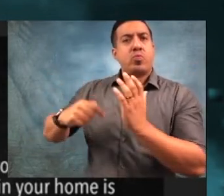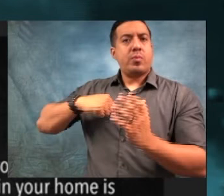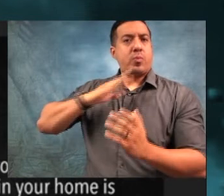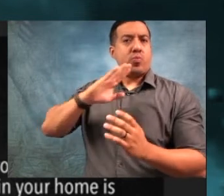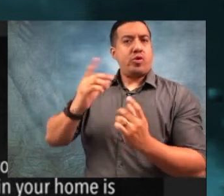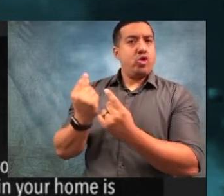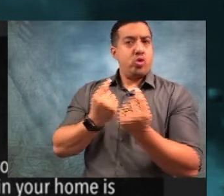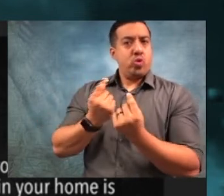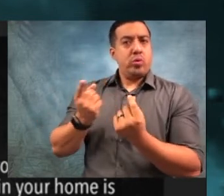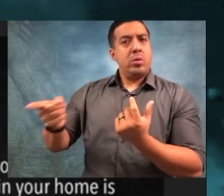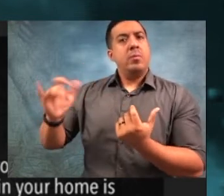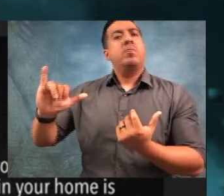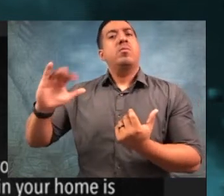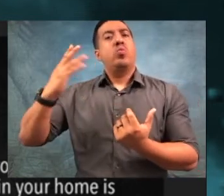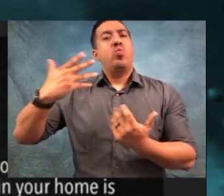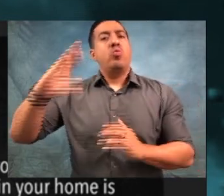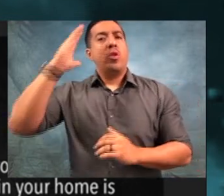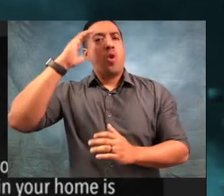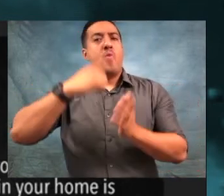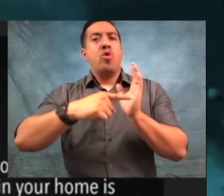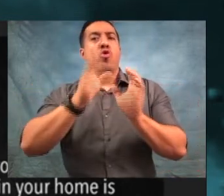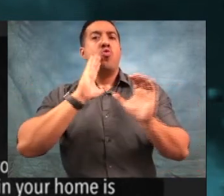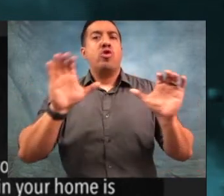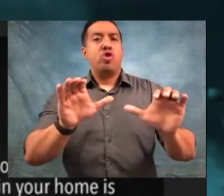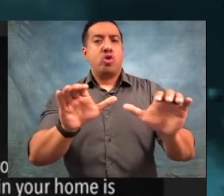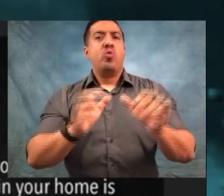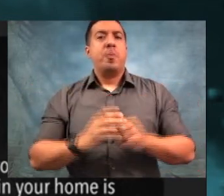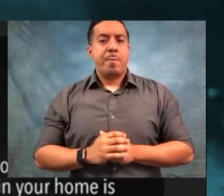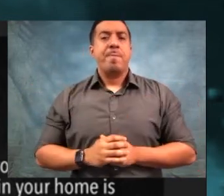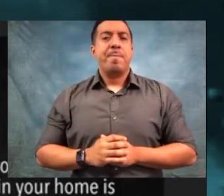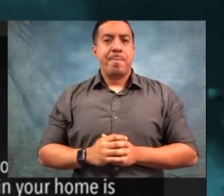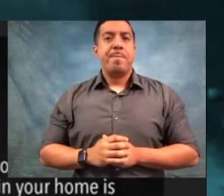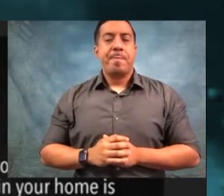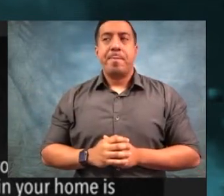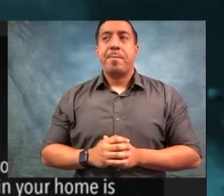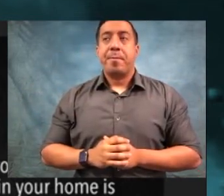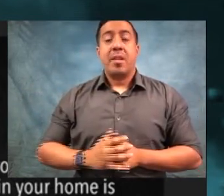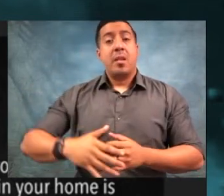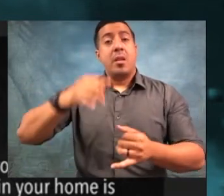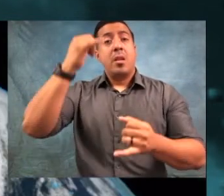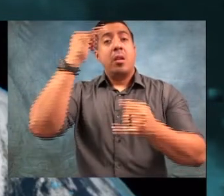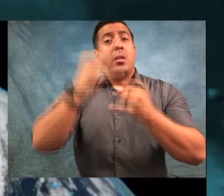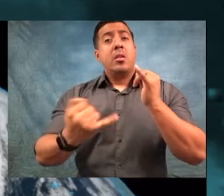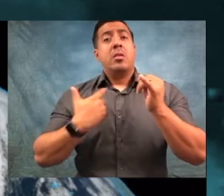family, so they know what you will do in the event of the hurricane.